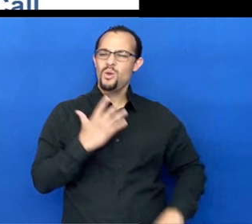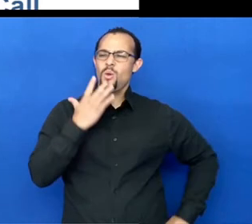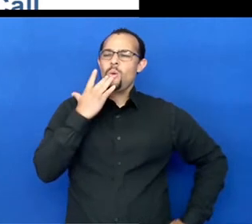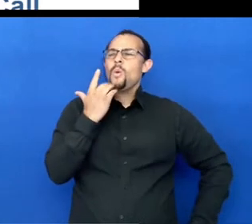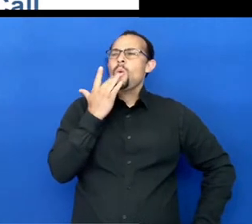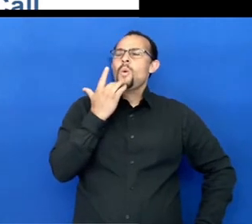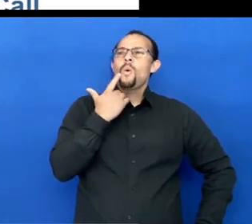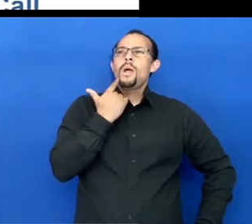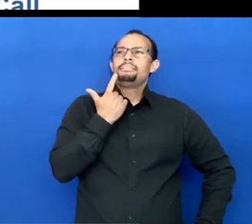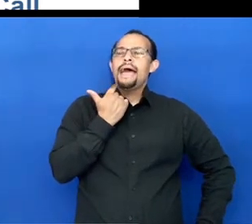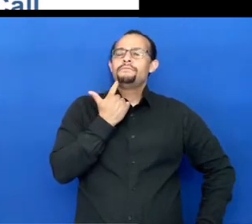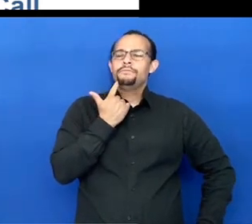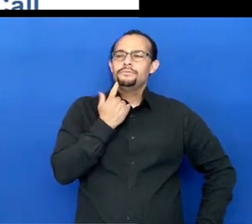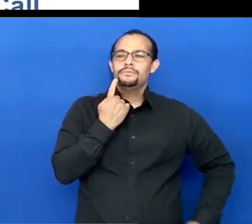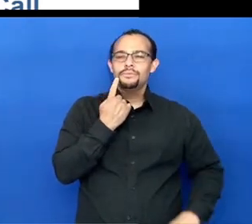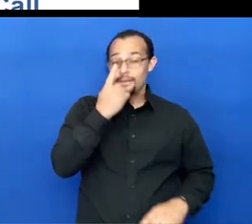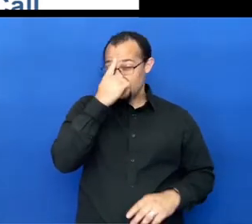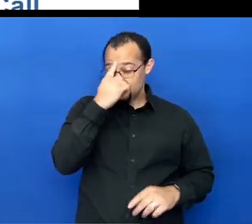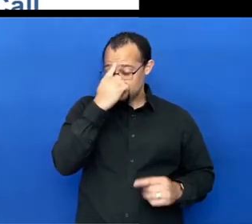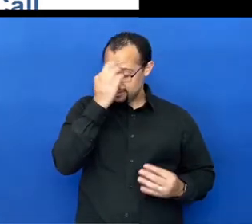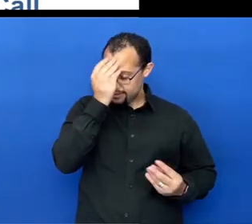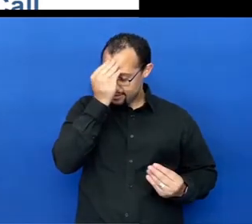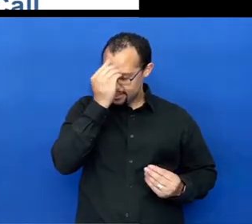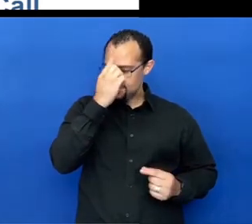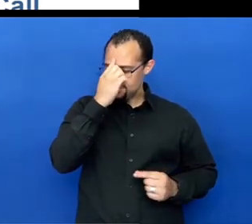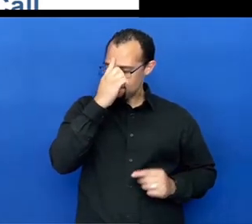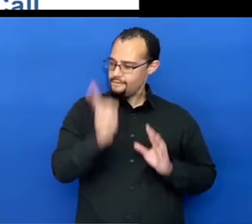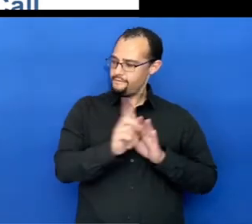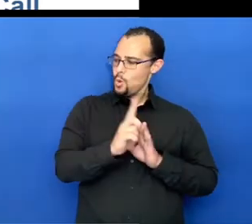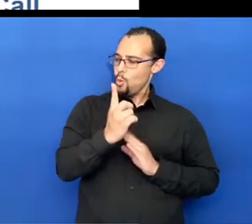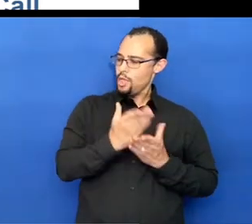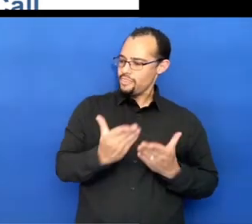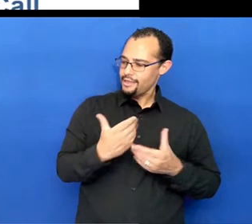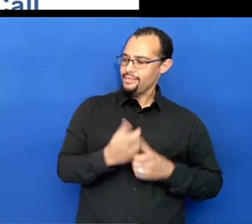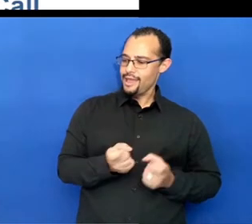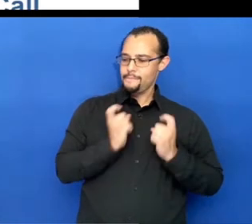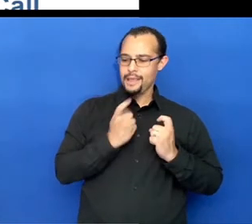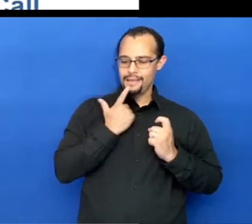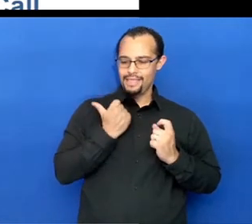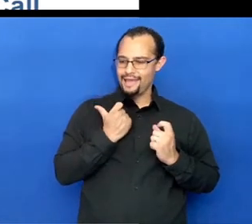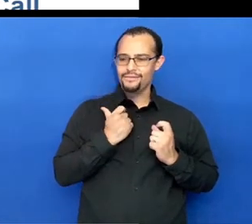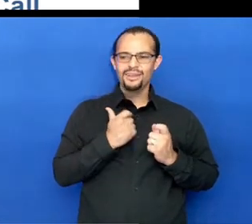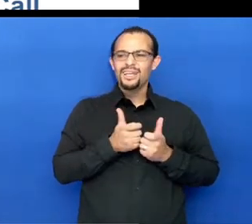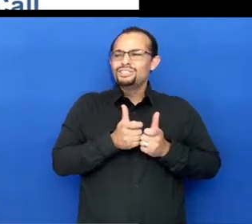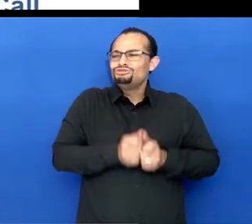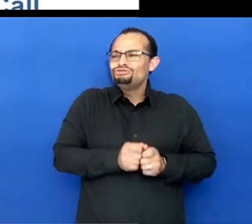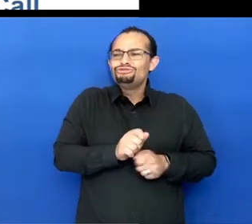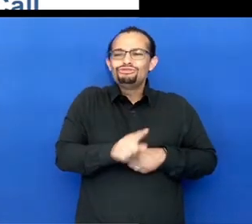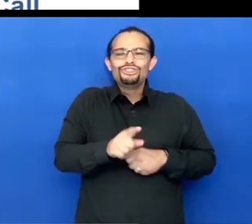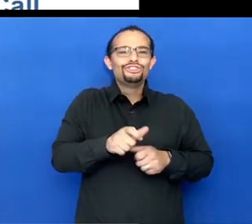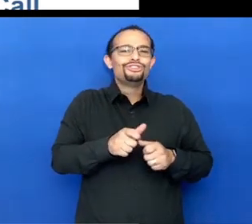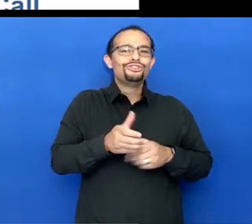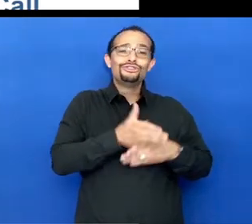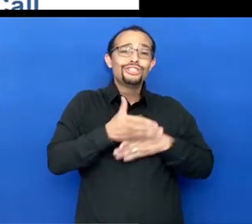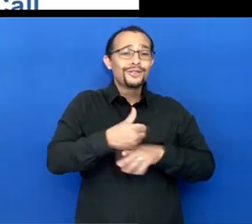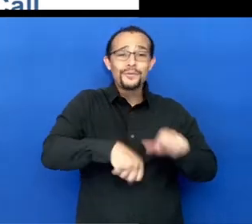closer together. And what made you laugh today? Think about that. What's one thing that might have made you laugh? And share that. Put